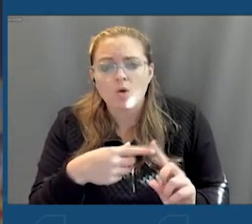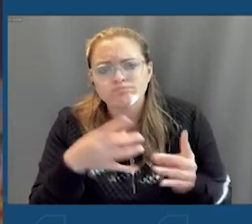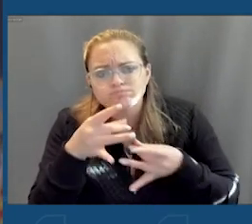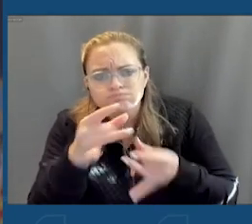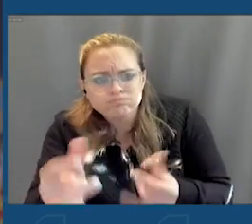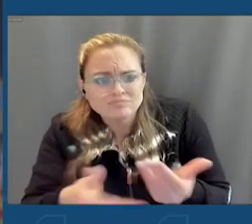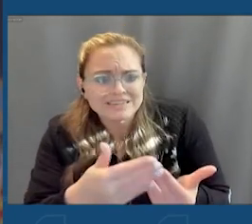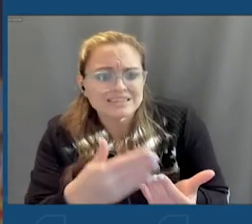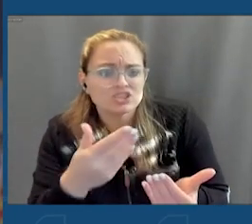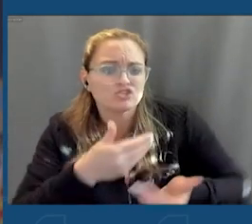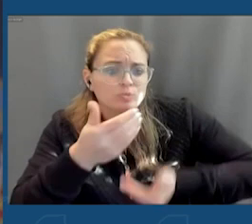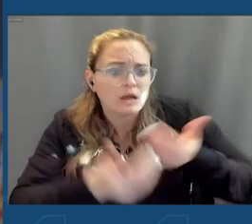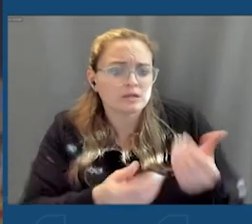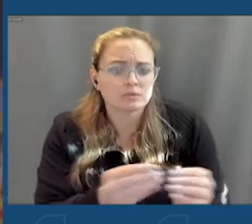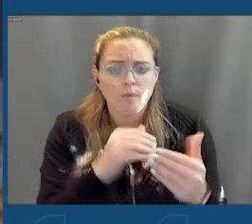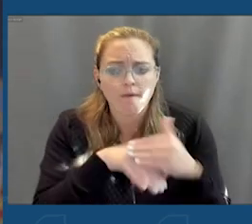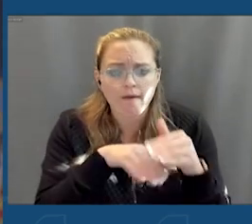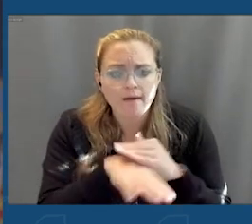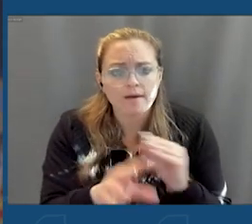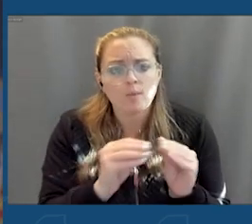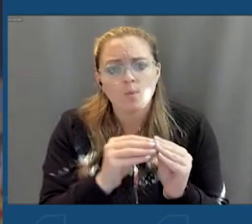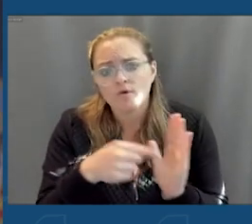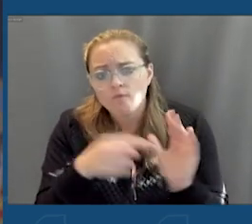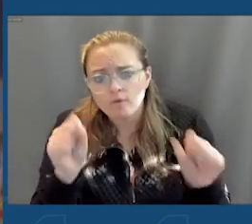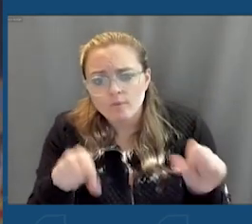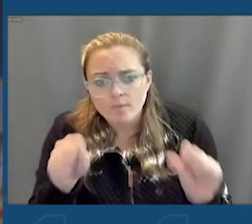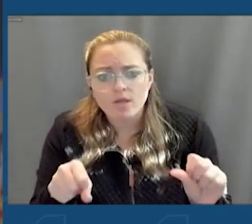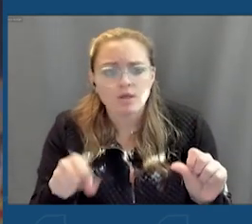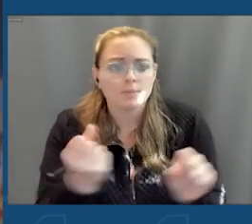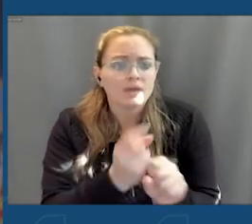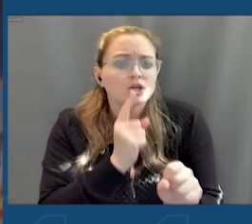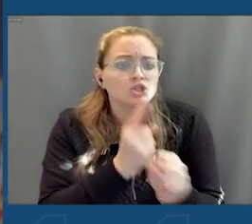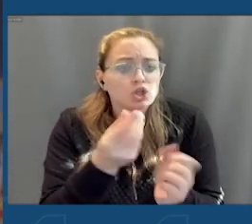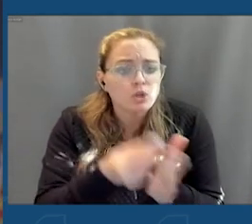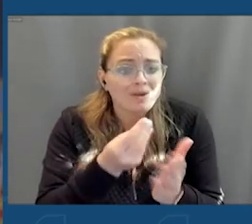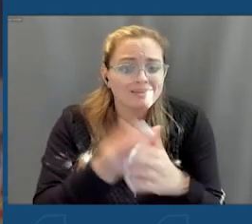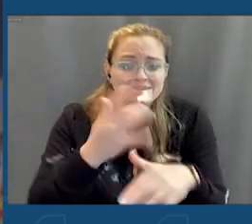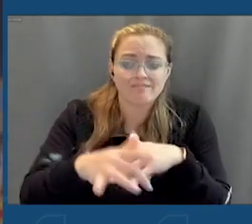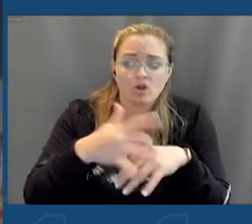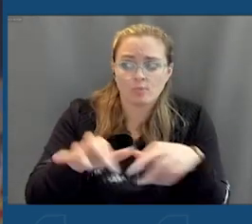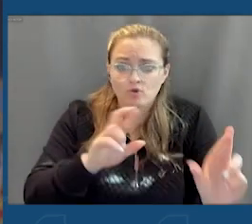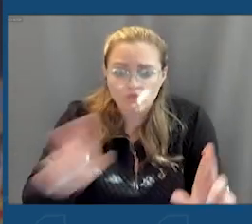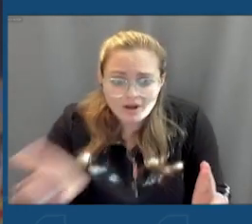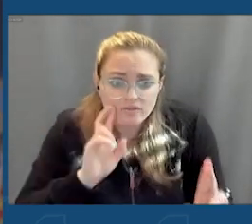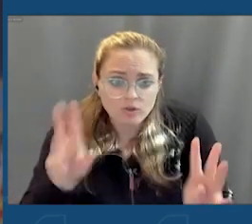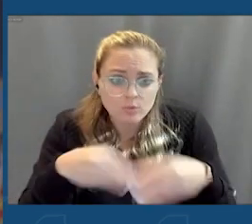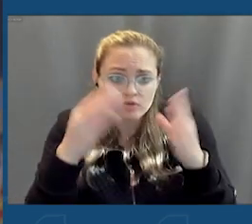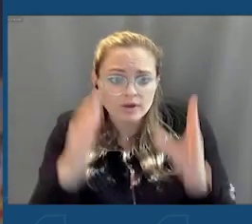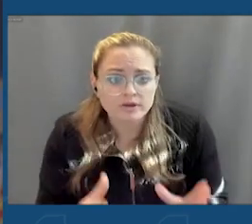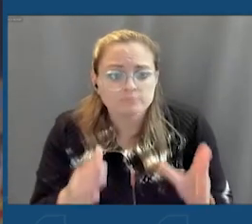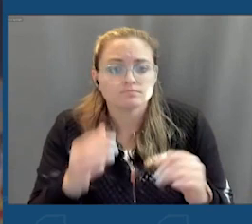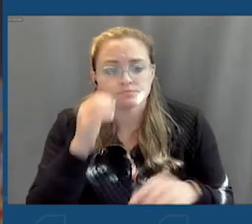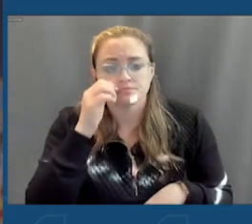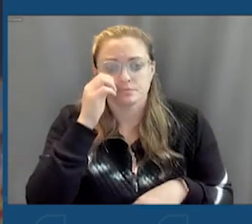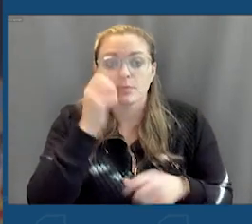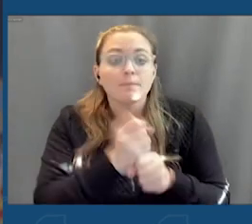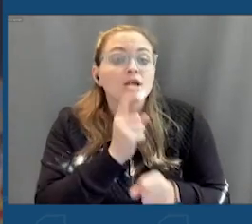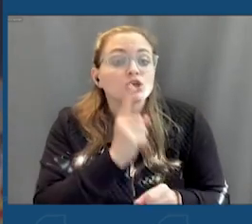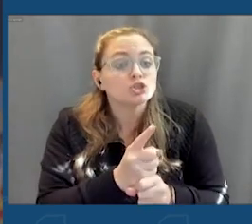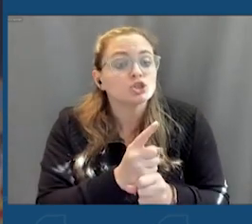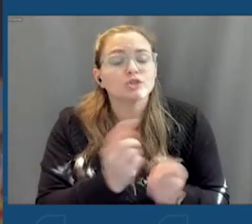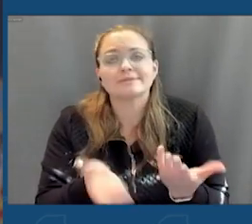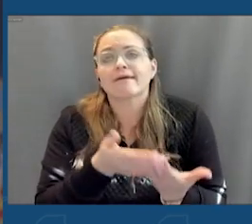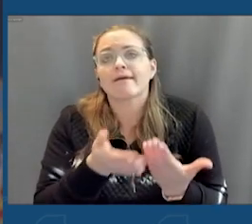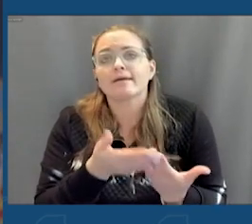process, making it more accessible, making it more affordable, making sure the money is out the door to the providers, making sure that we are making it so easy